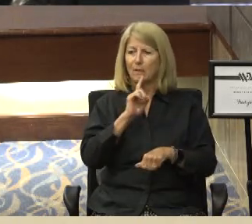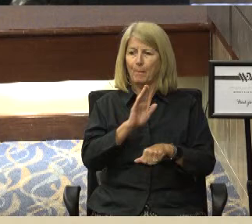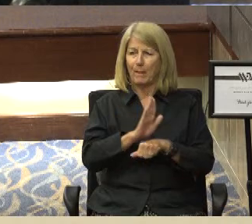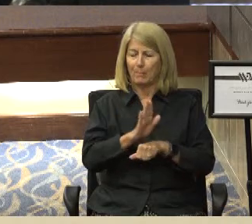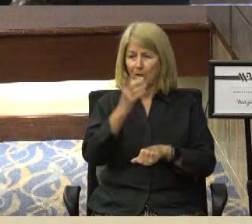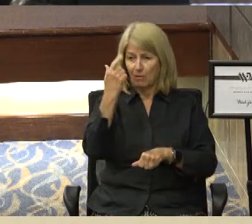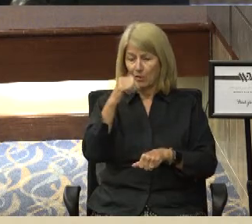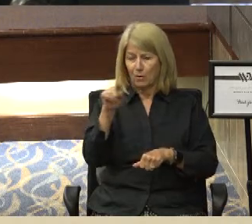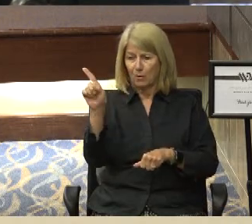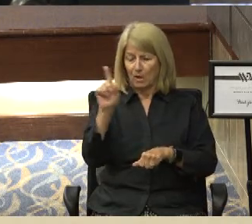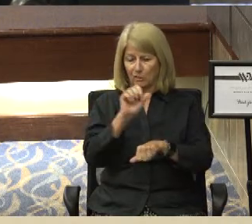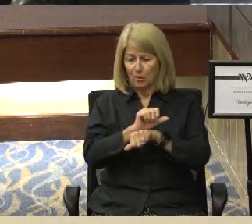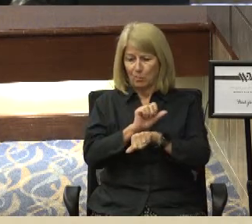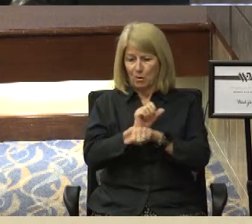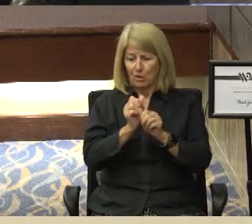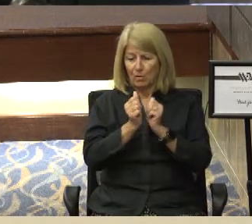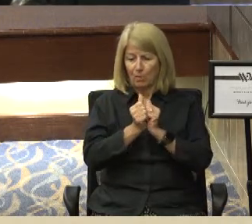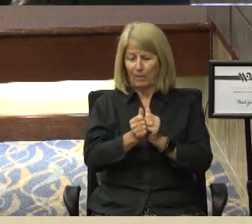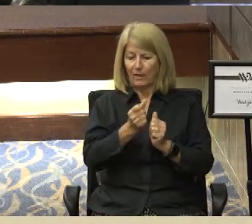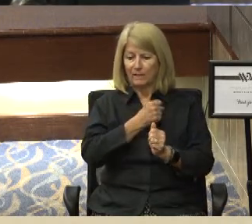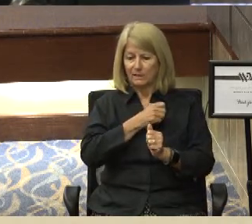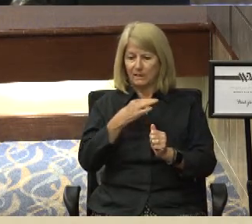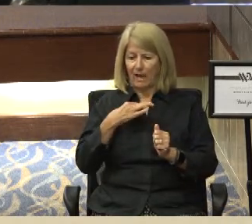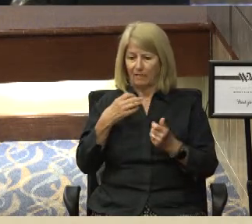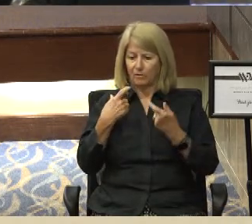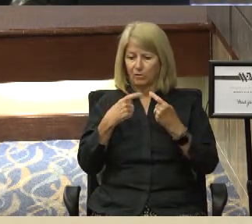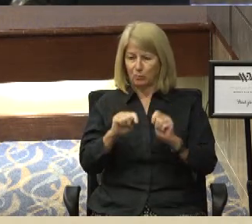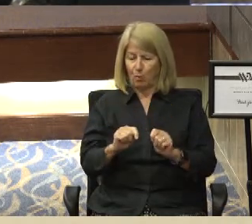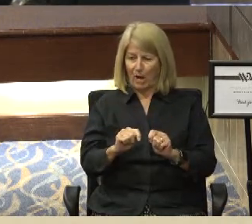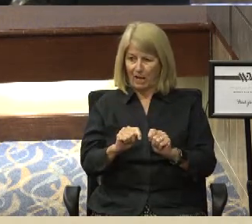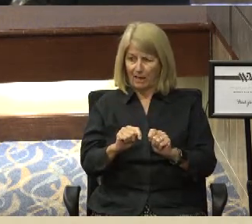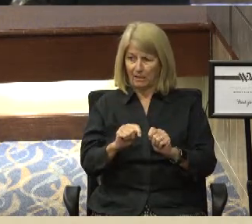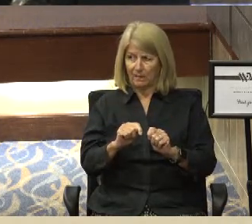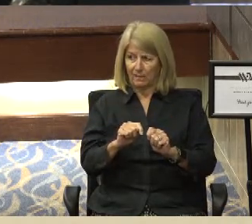to work in conjunction with staff to try to end that